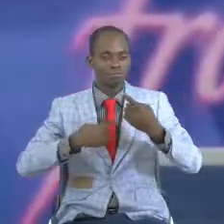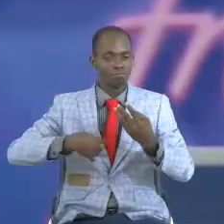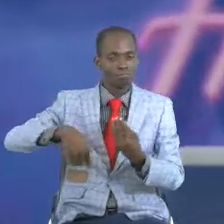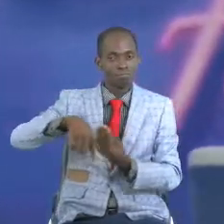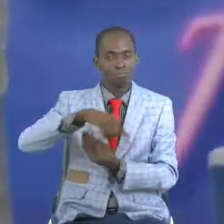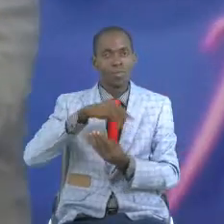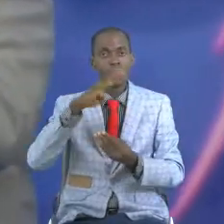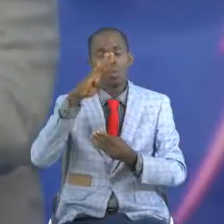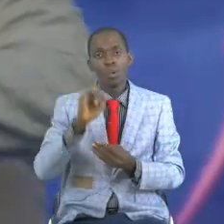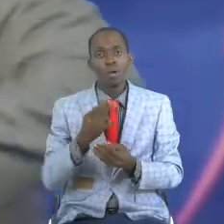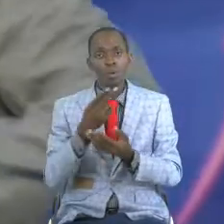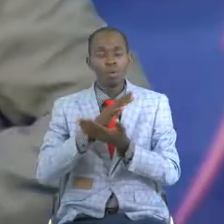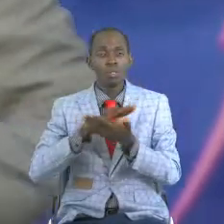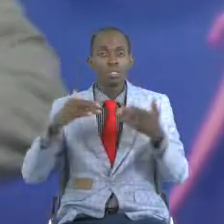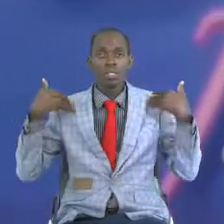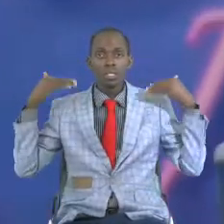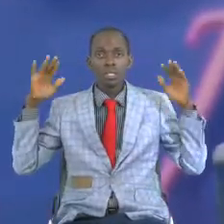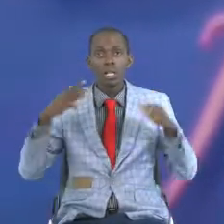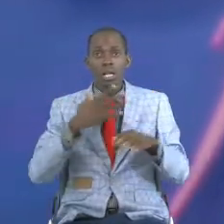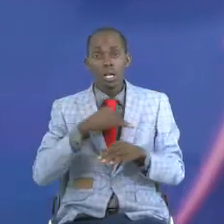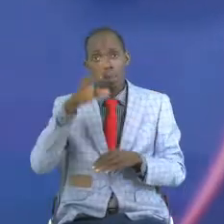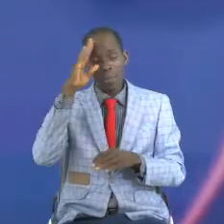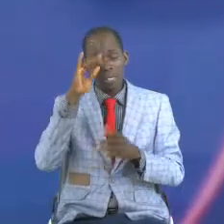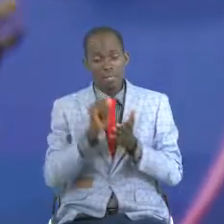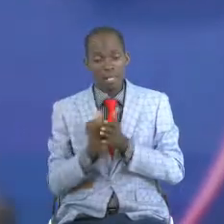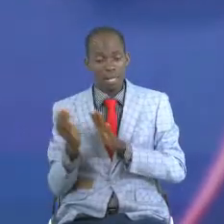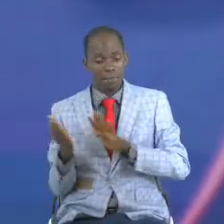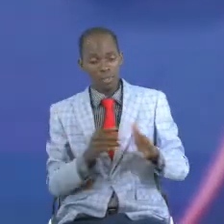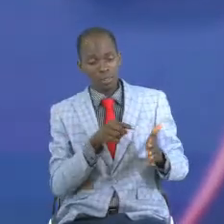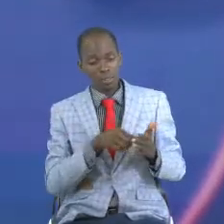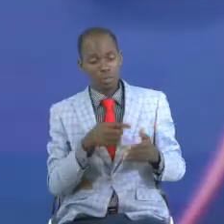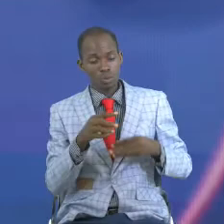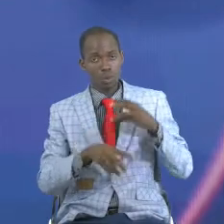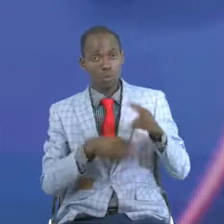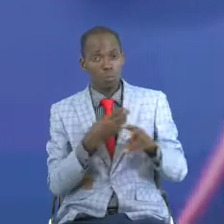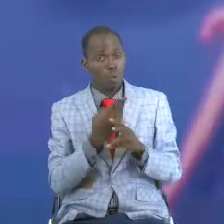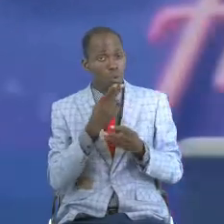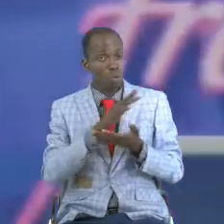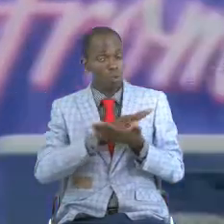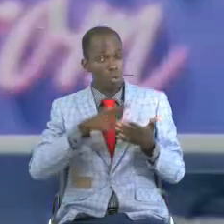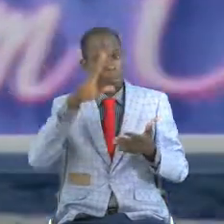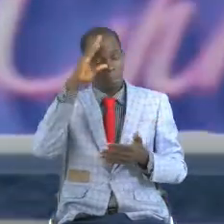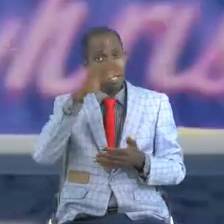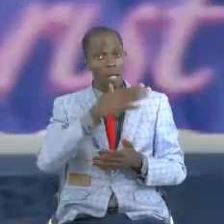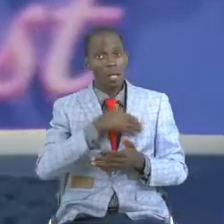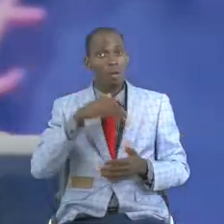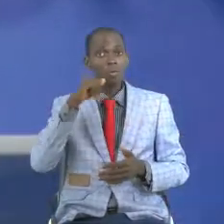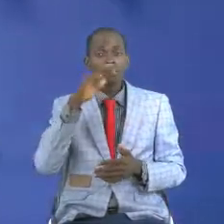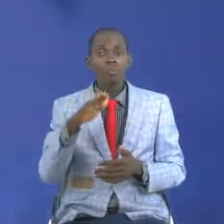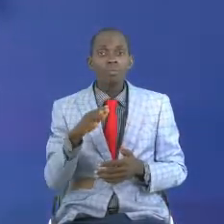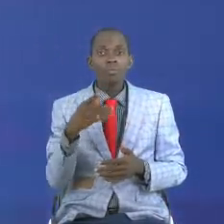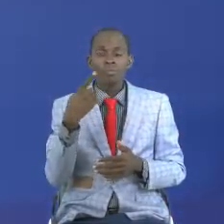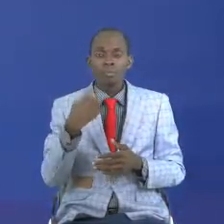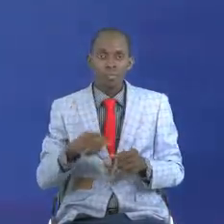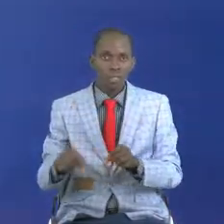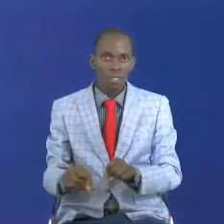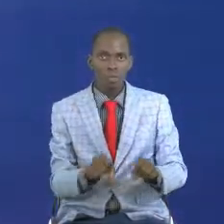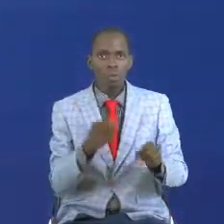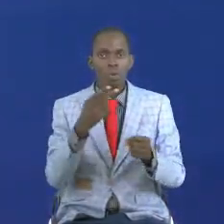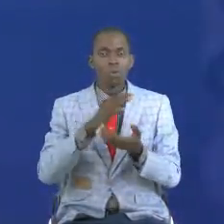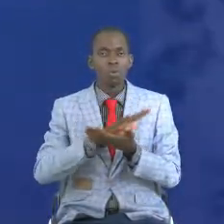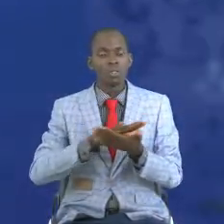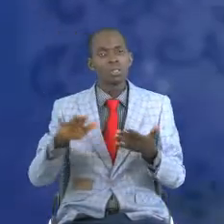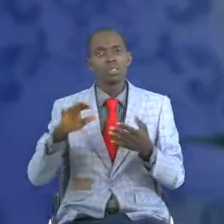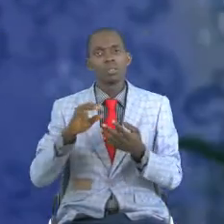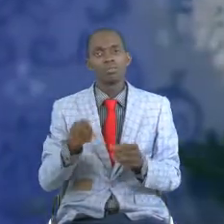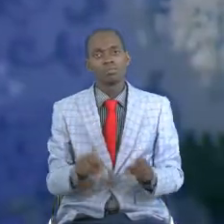have left this world and they have gone, holy men and women, the streets, holy street, everything about